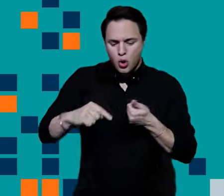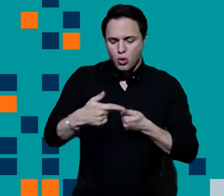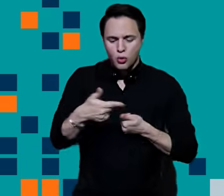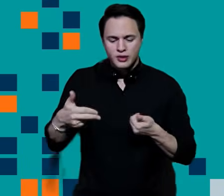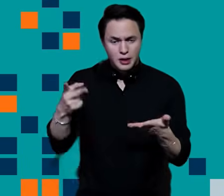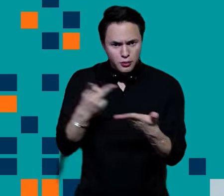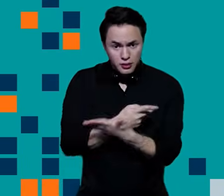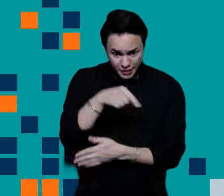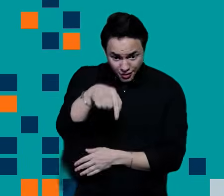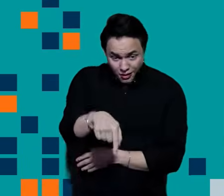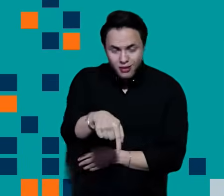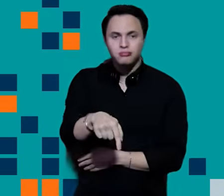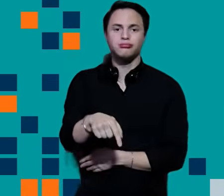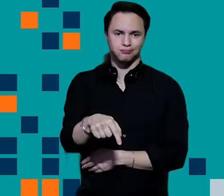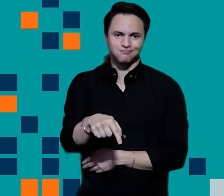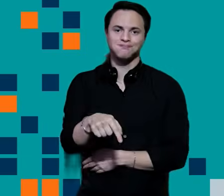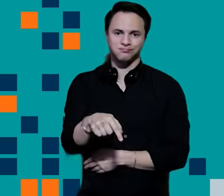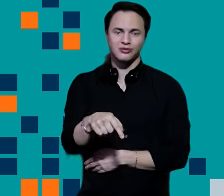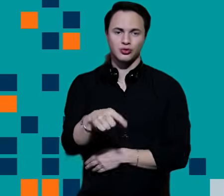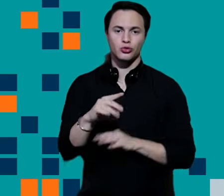feeding us.